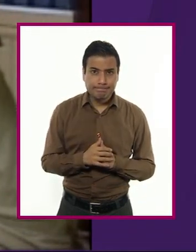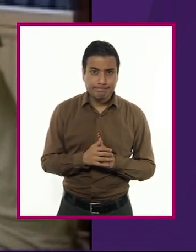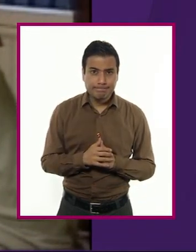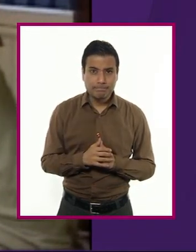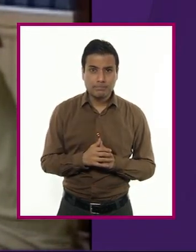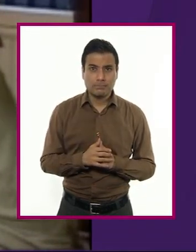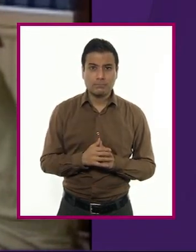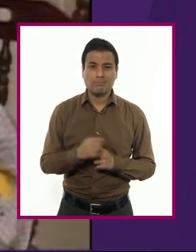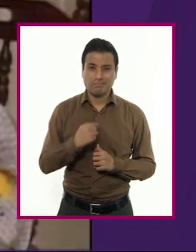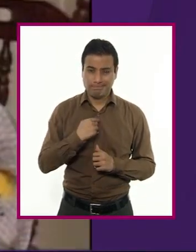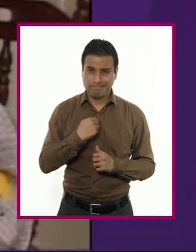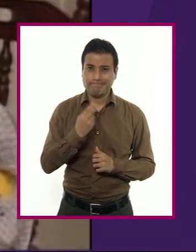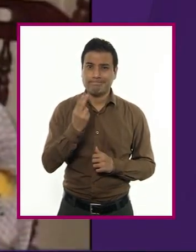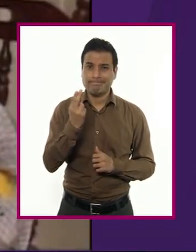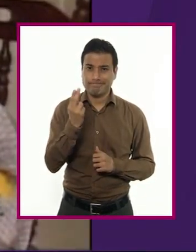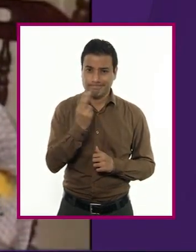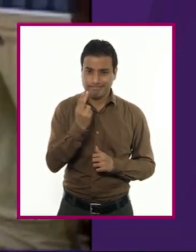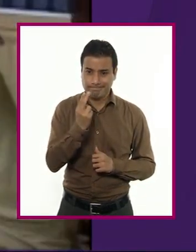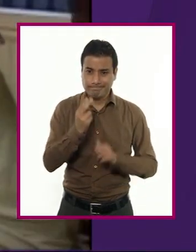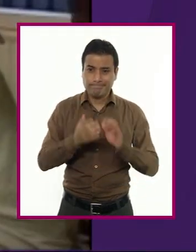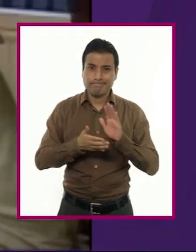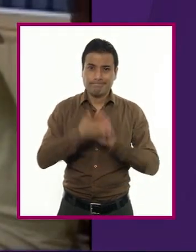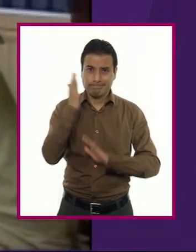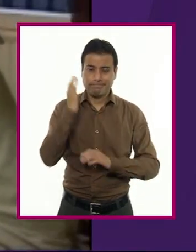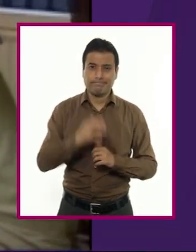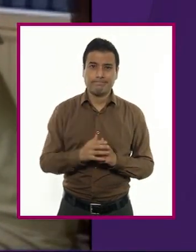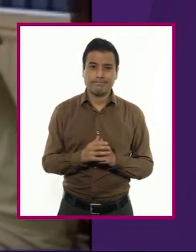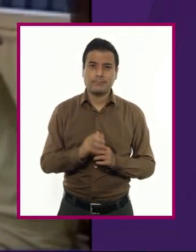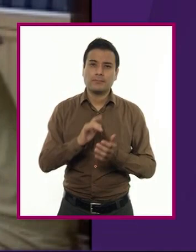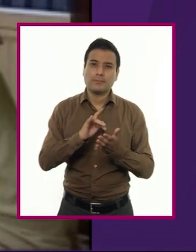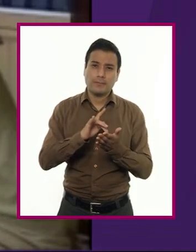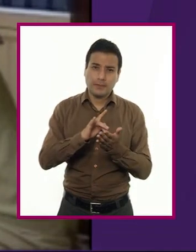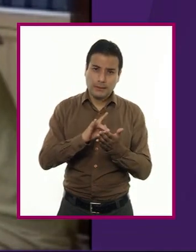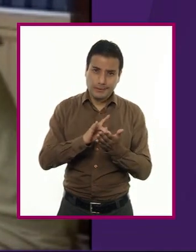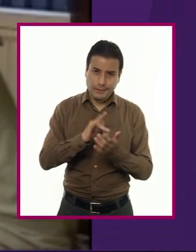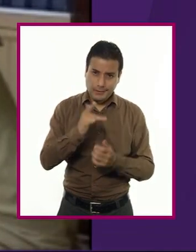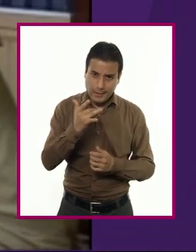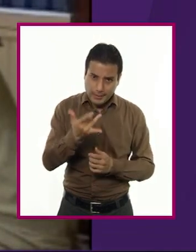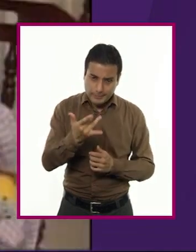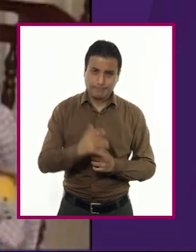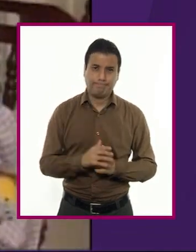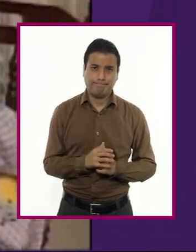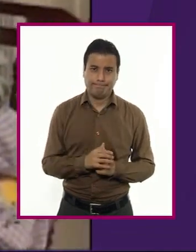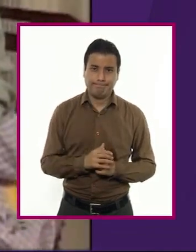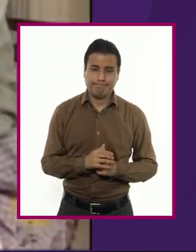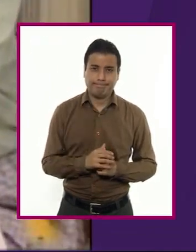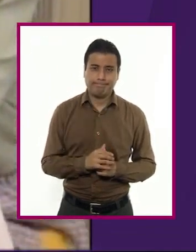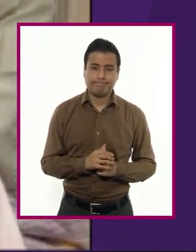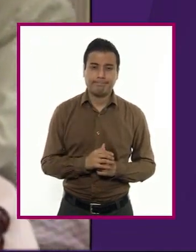I have to go. Thanks for everything.